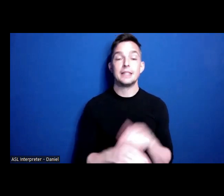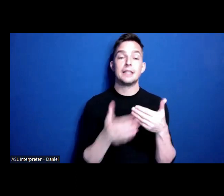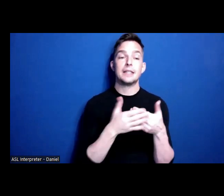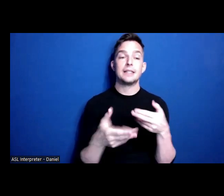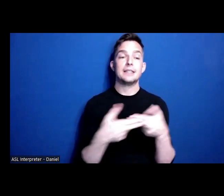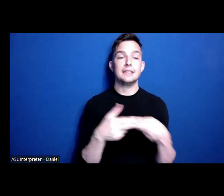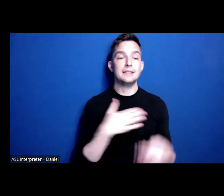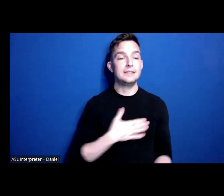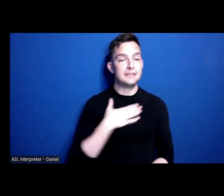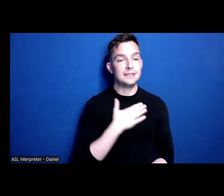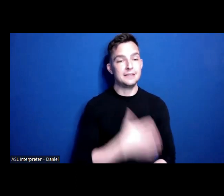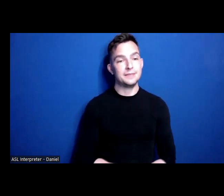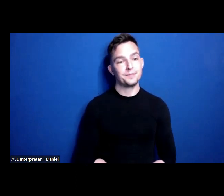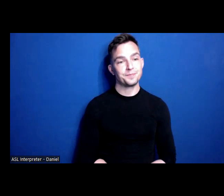please.